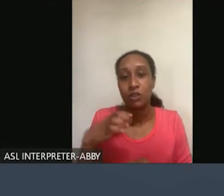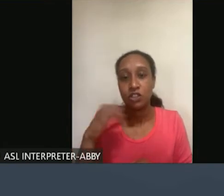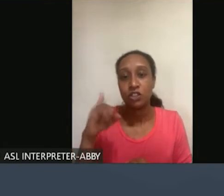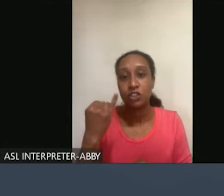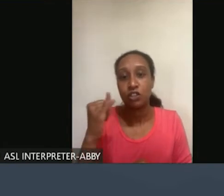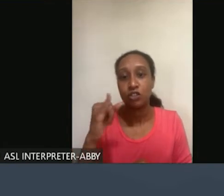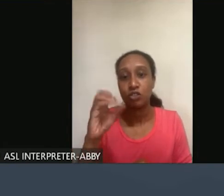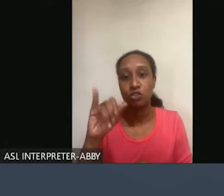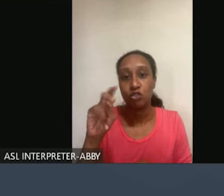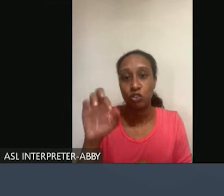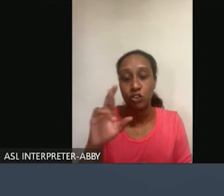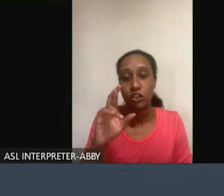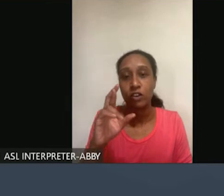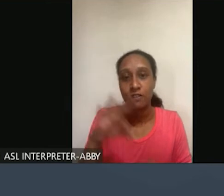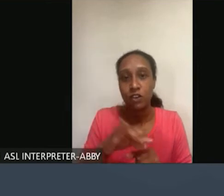Commissioner Giraldo?